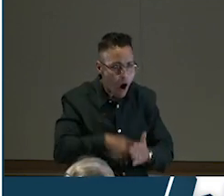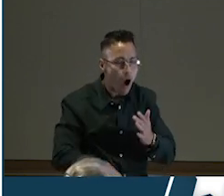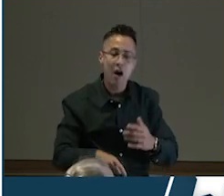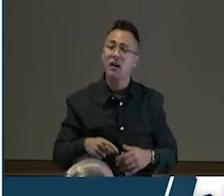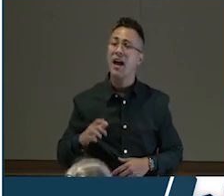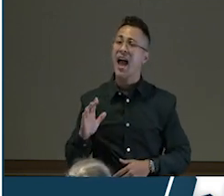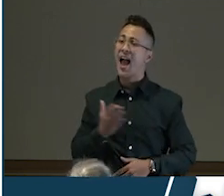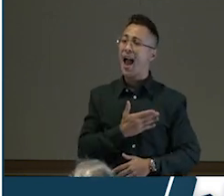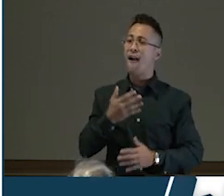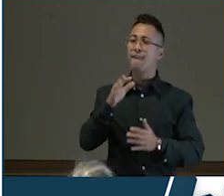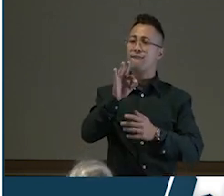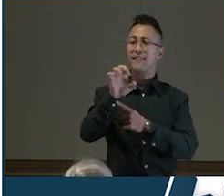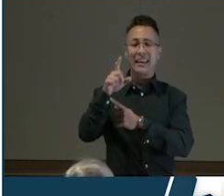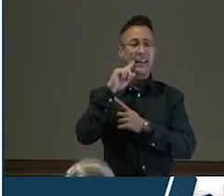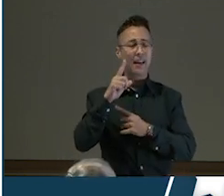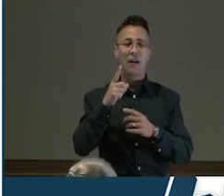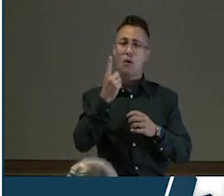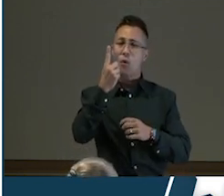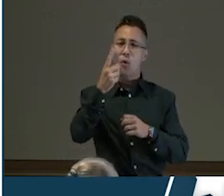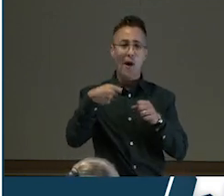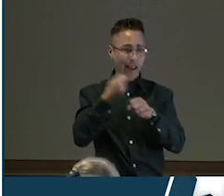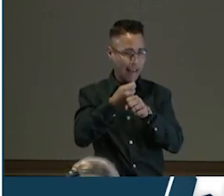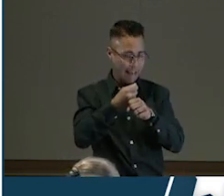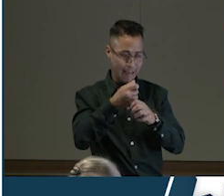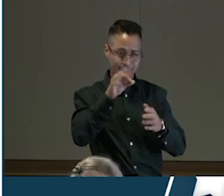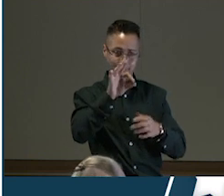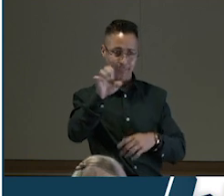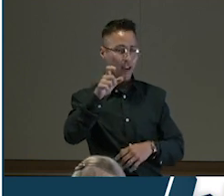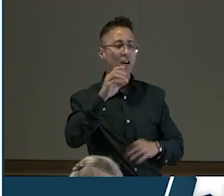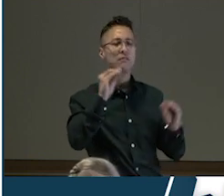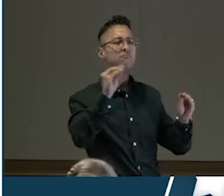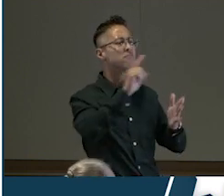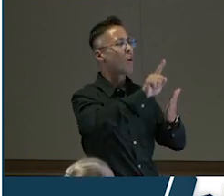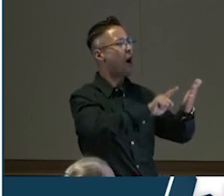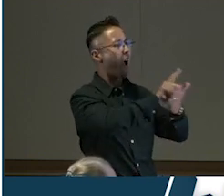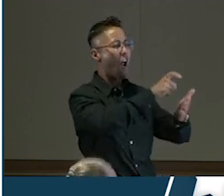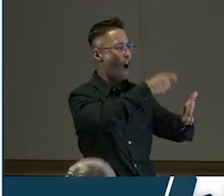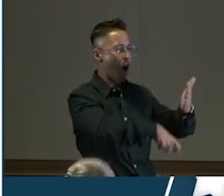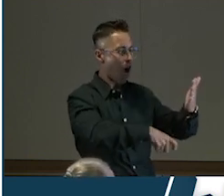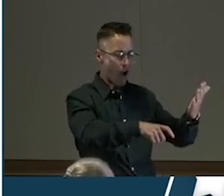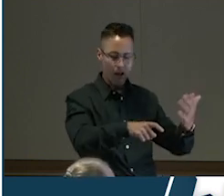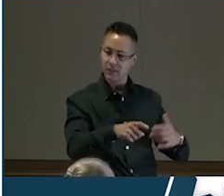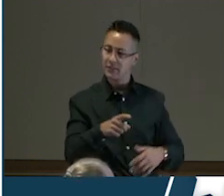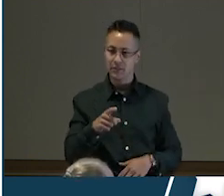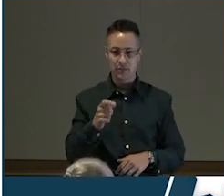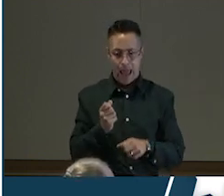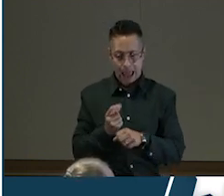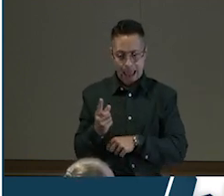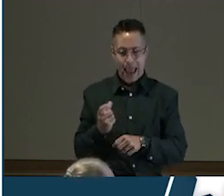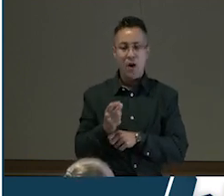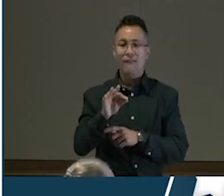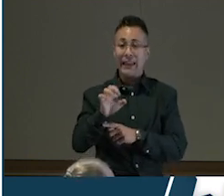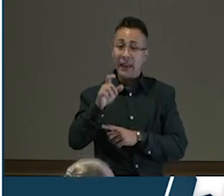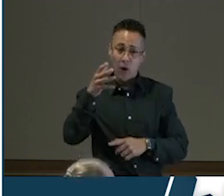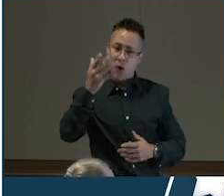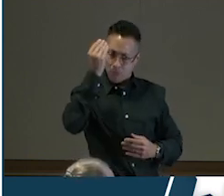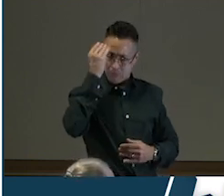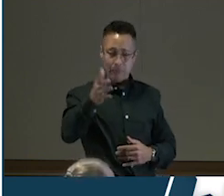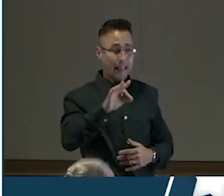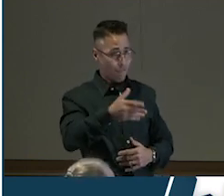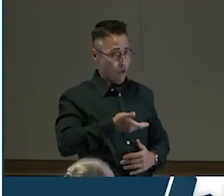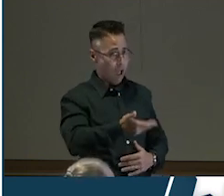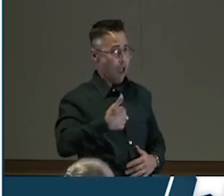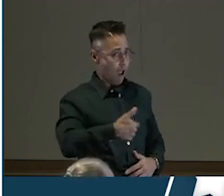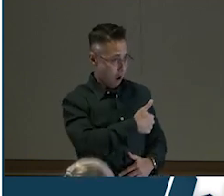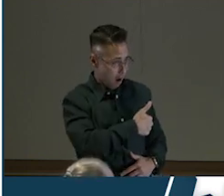an annual fee with no hourly cost because we don't want people to ever have that thought. We want you to know that if you've hired a service we're working